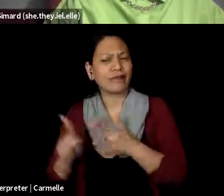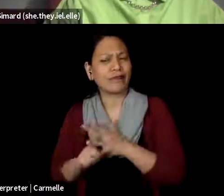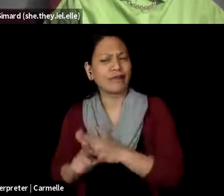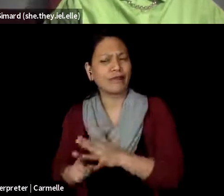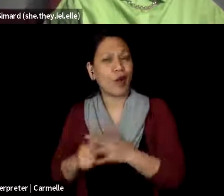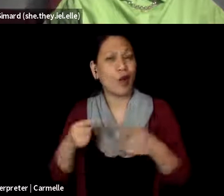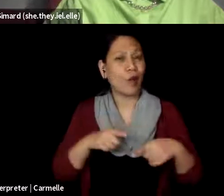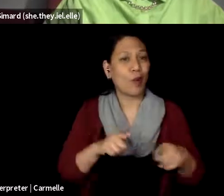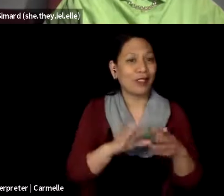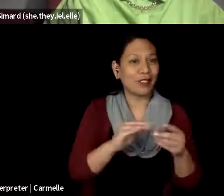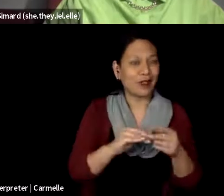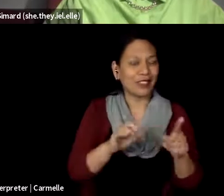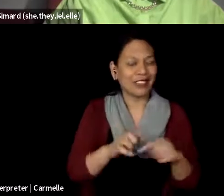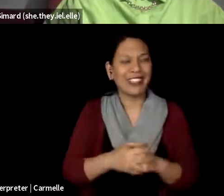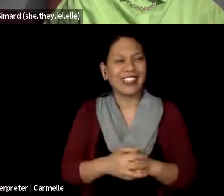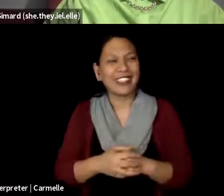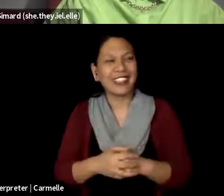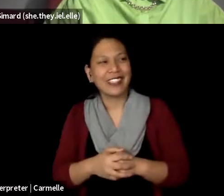please. I think about, like,